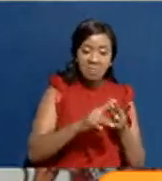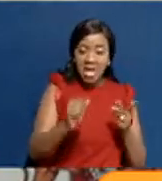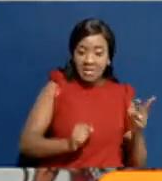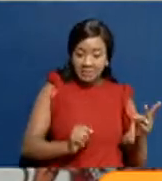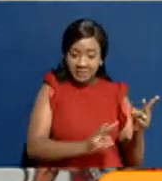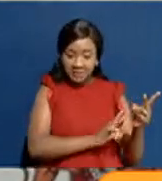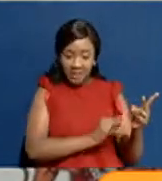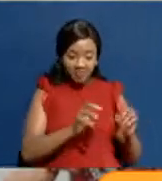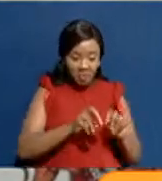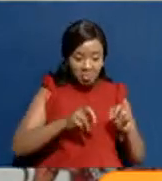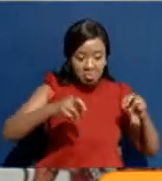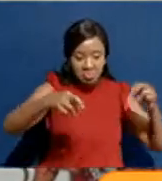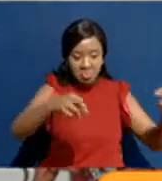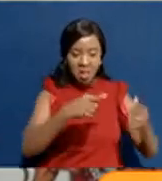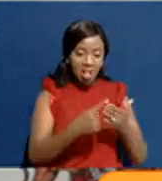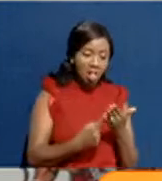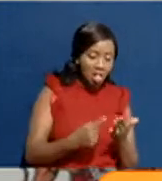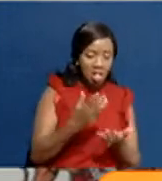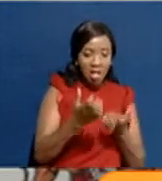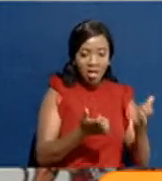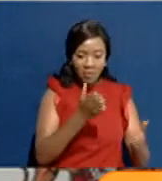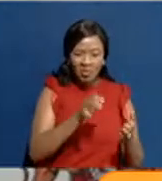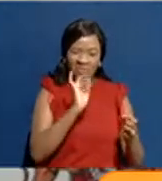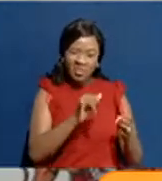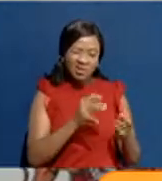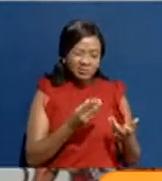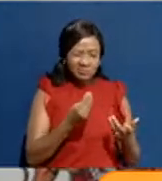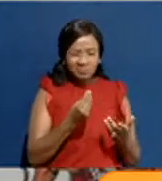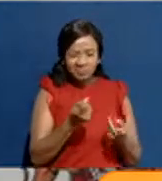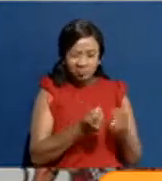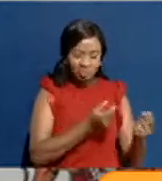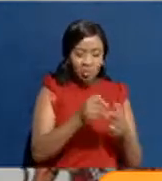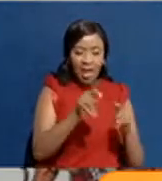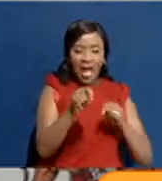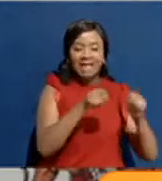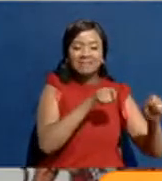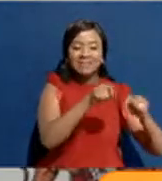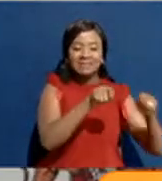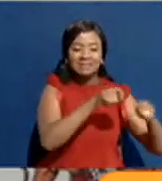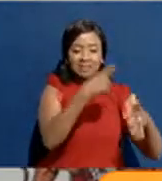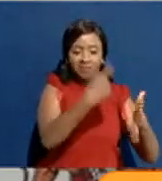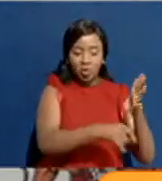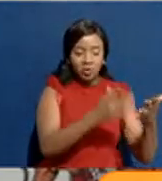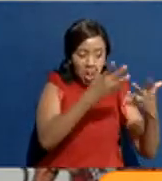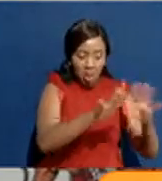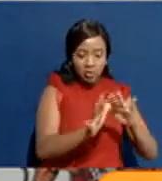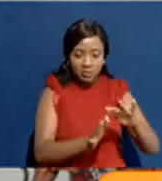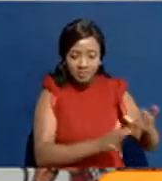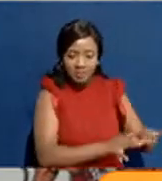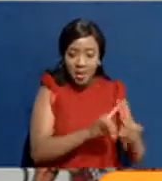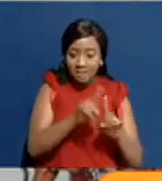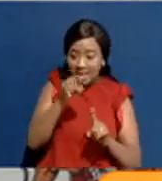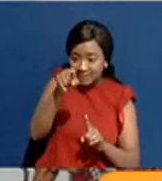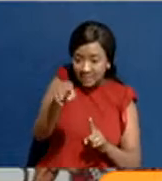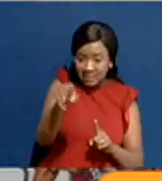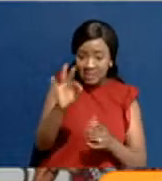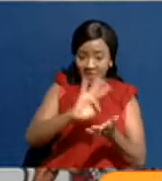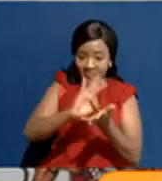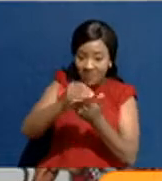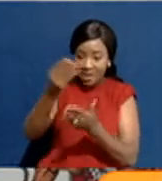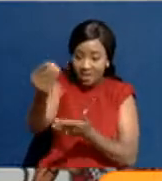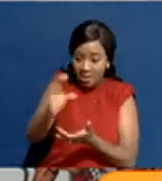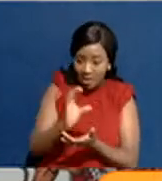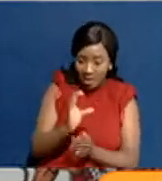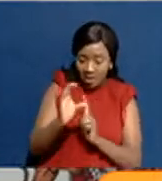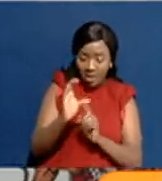to sit and do an evaluation, you know, just the administrative cost. But in terms of actual value of money